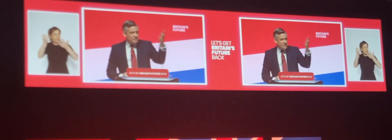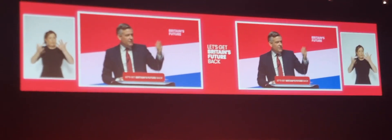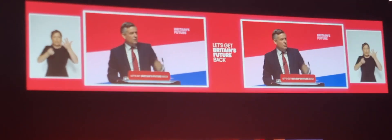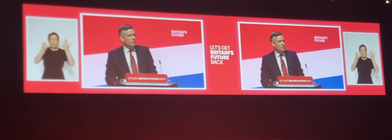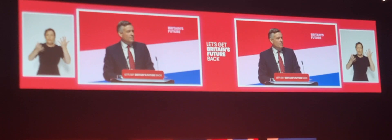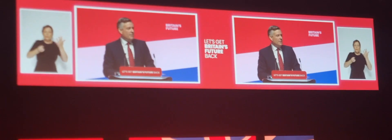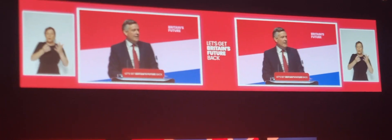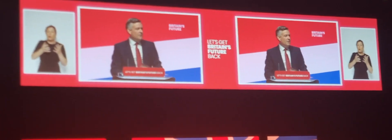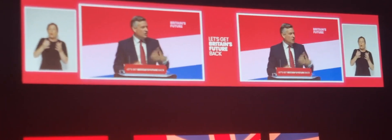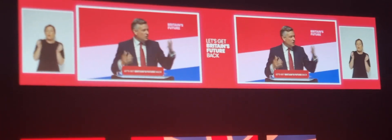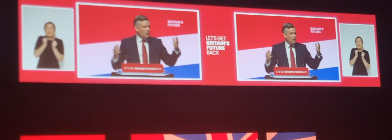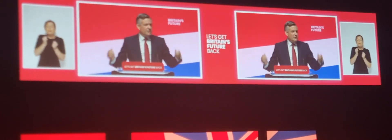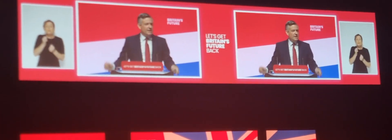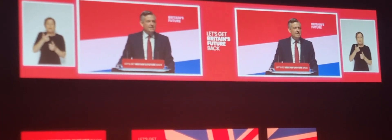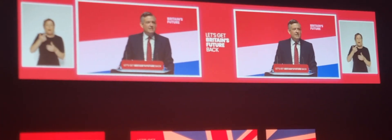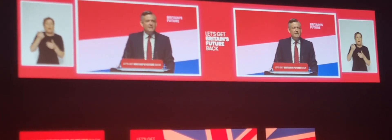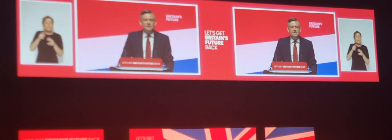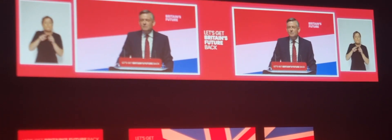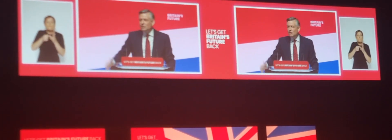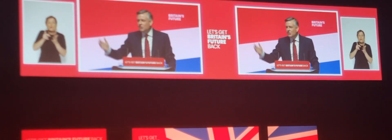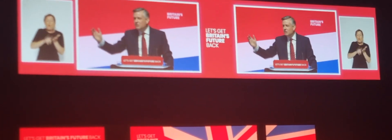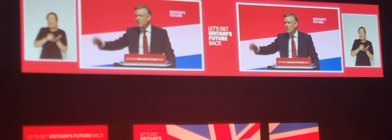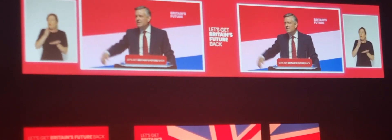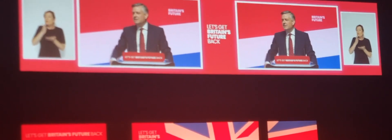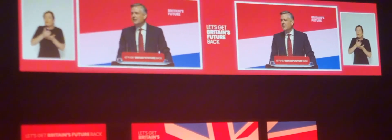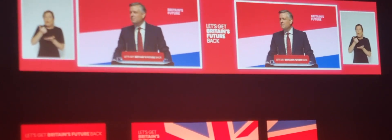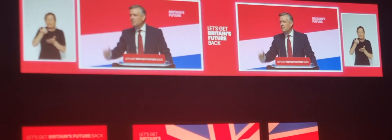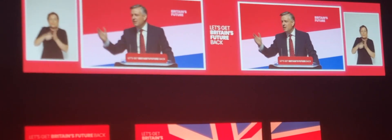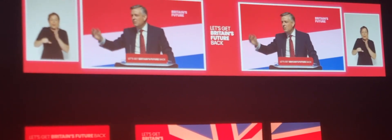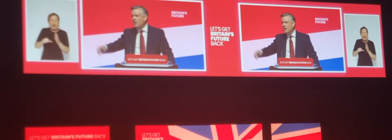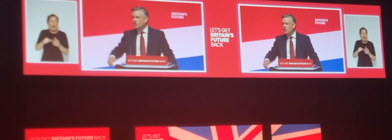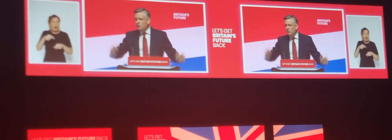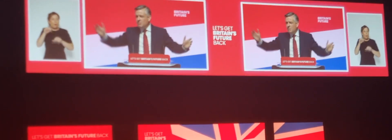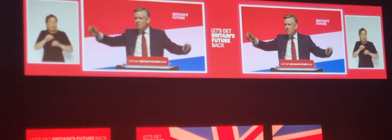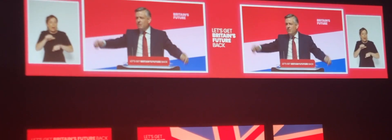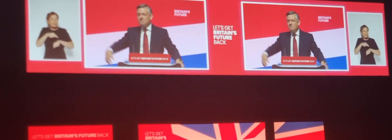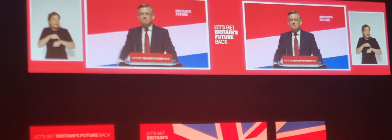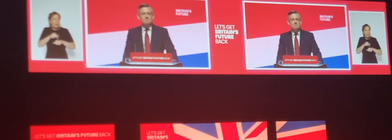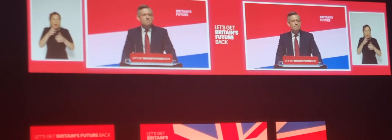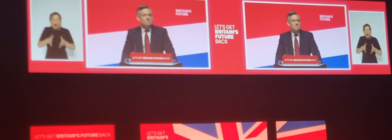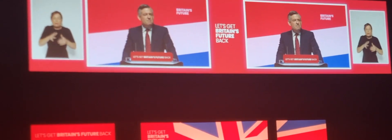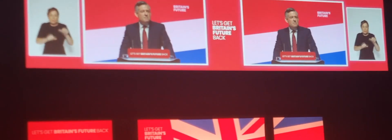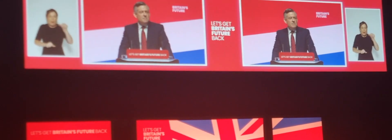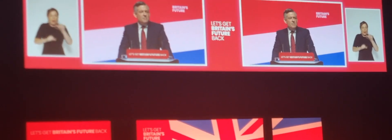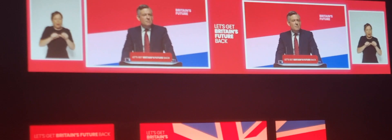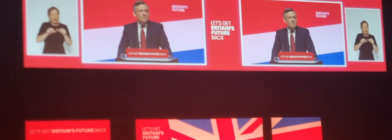government: the winter fuel payment, the shortest our census, the shortest waiting times, the minimum wage, you remember it.